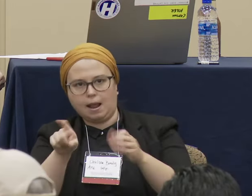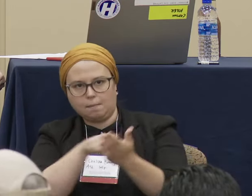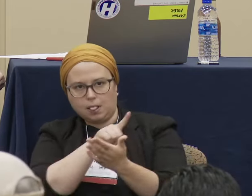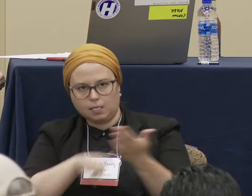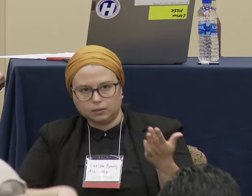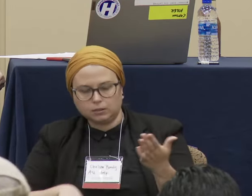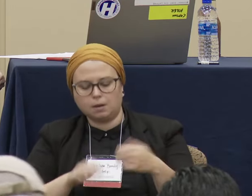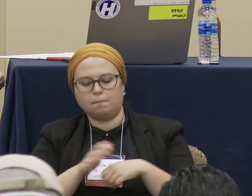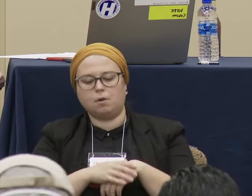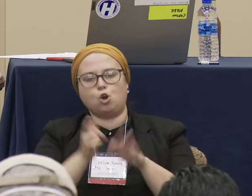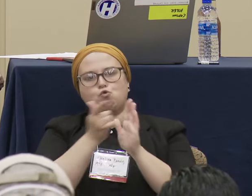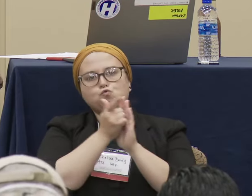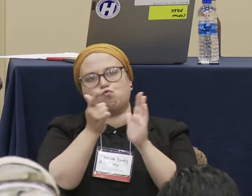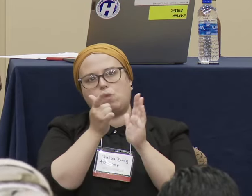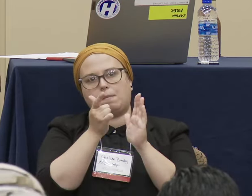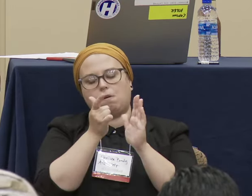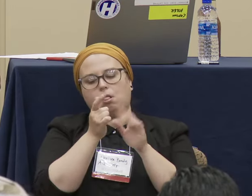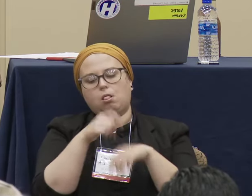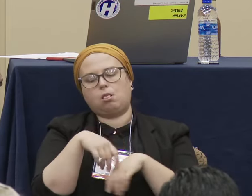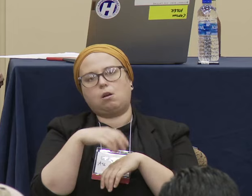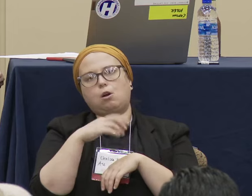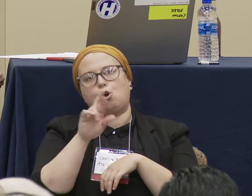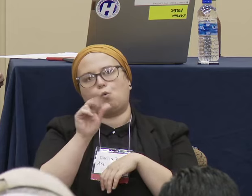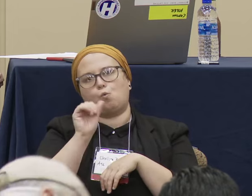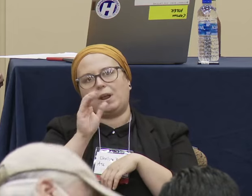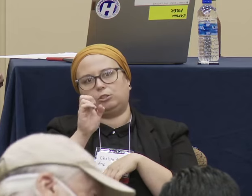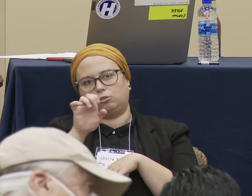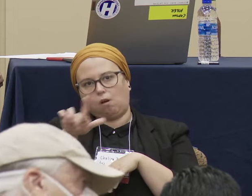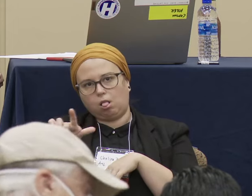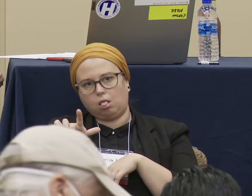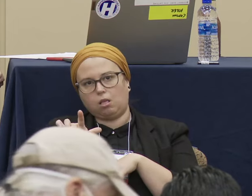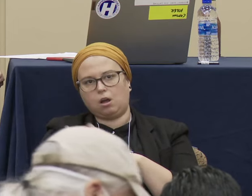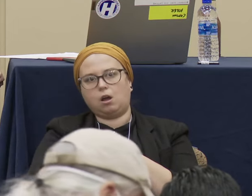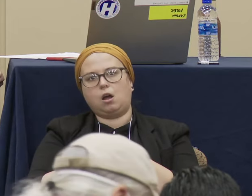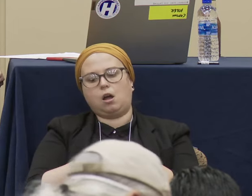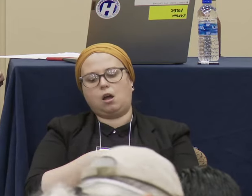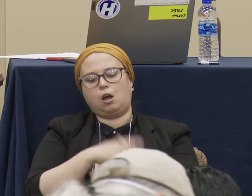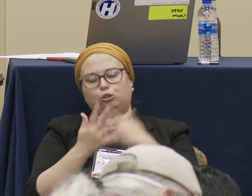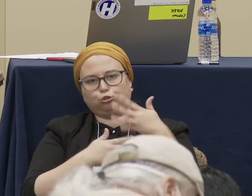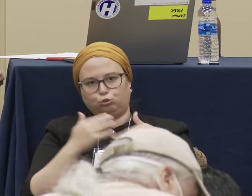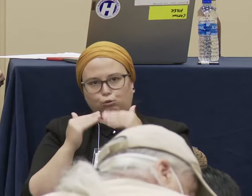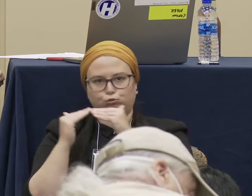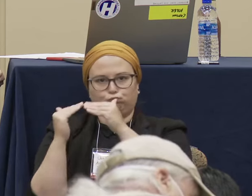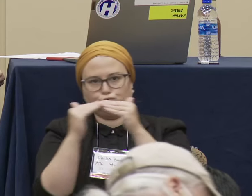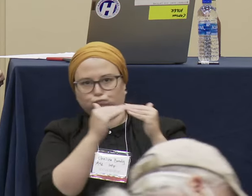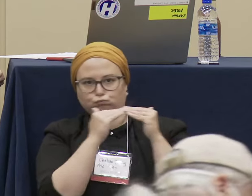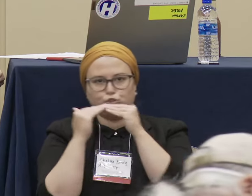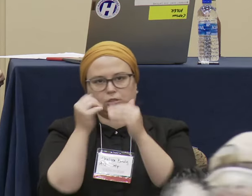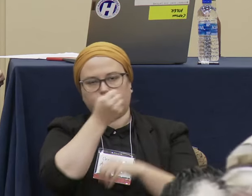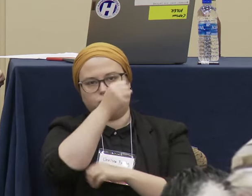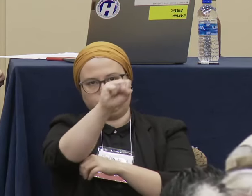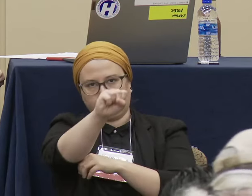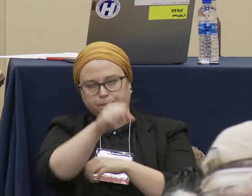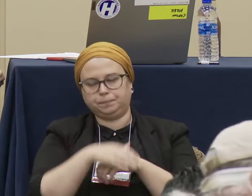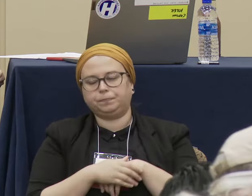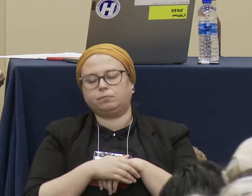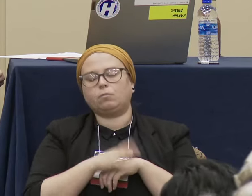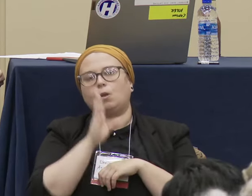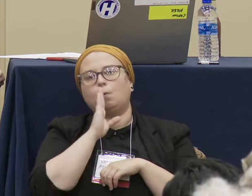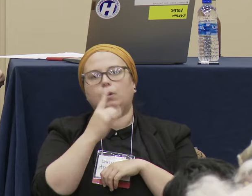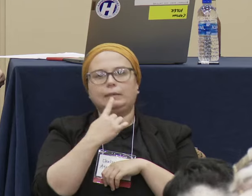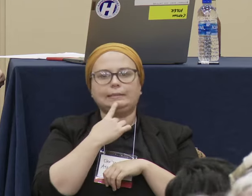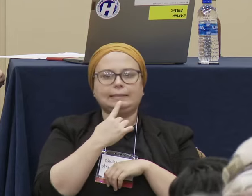justice movements. And here I want to pause and say that ableism, labor extraction,